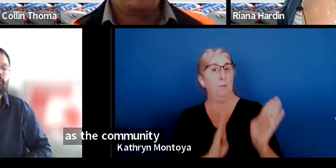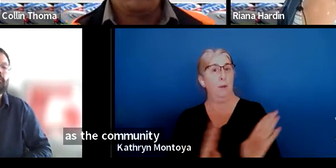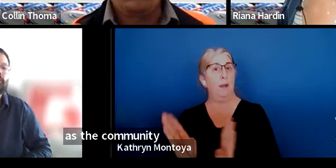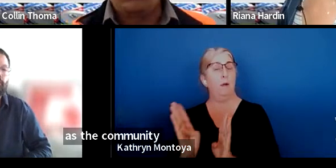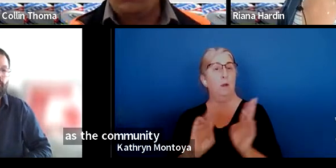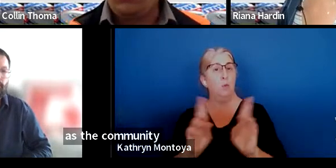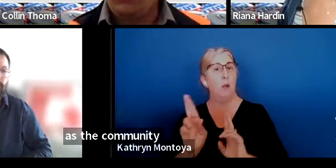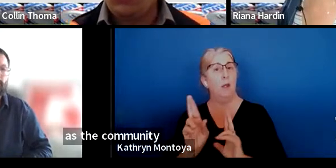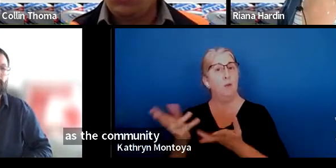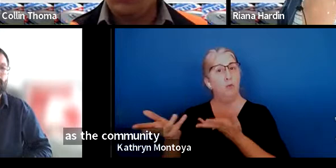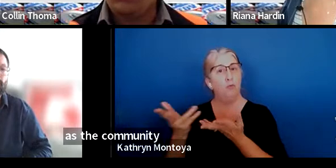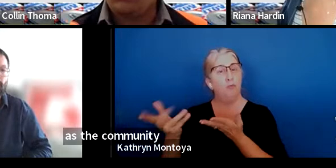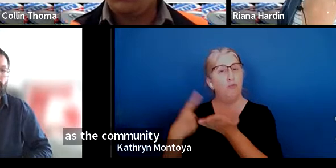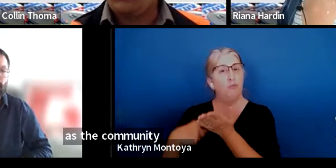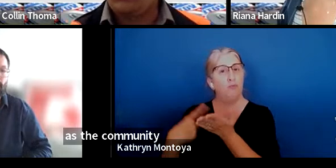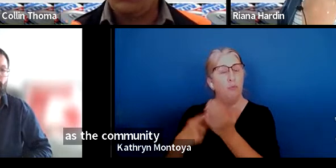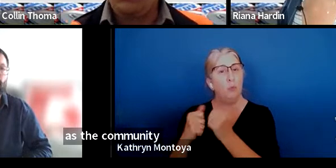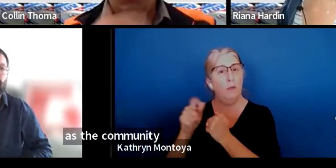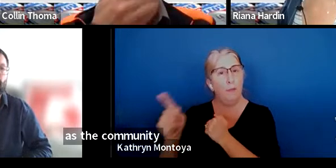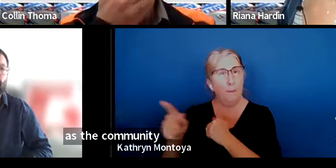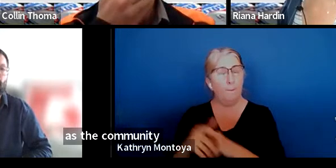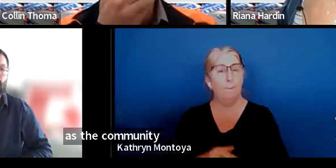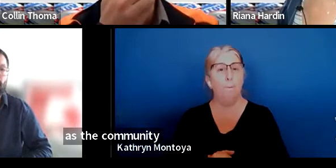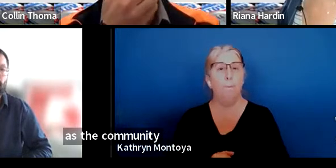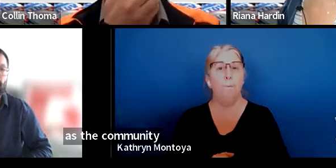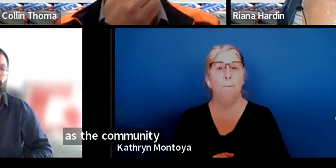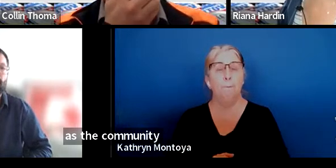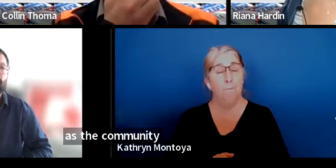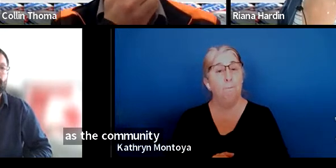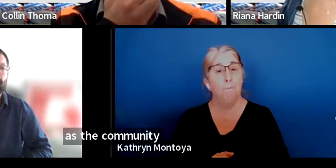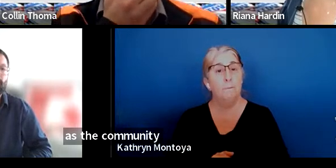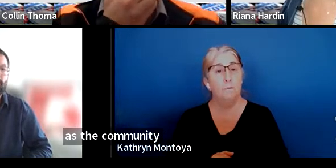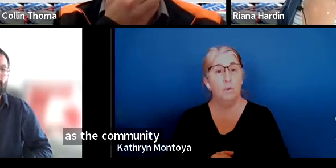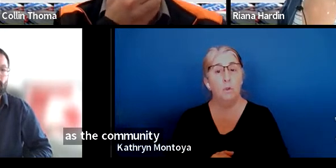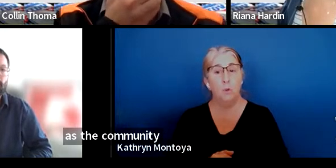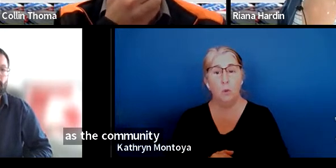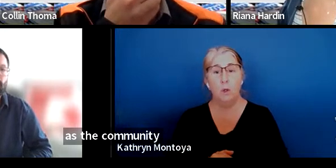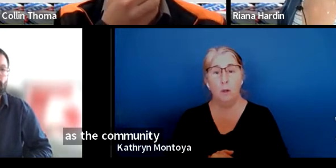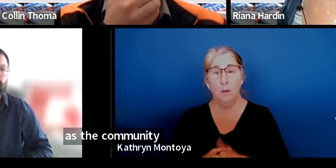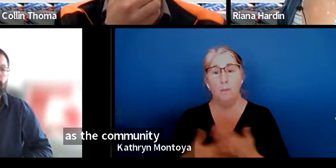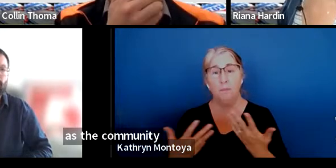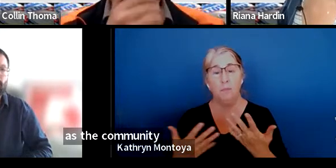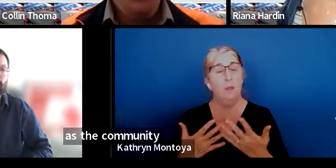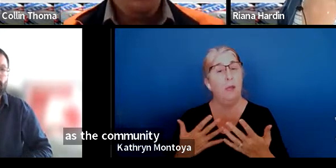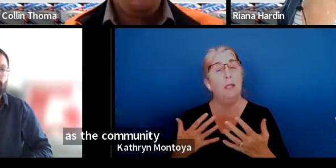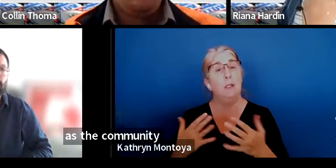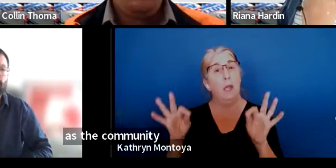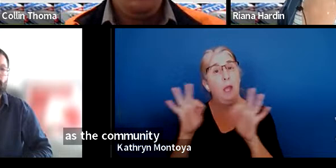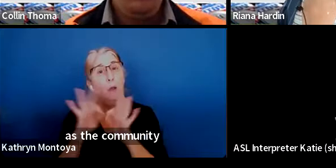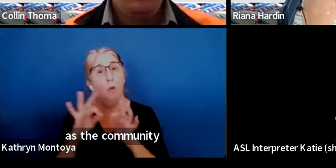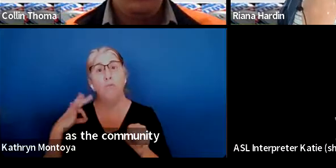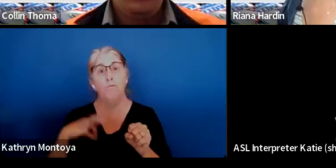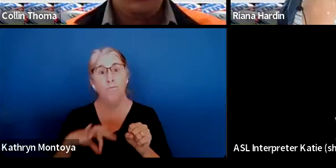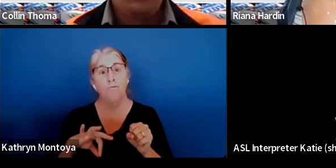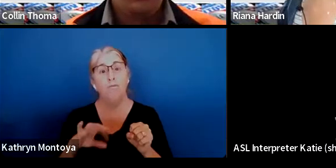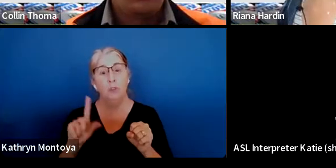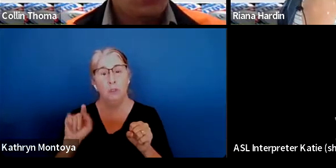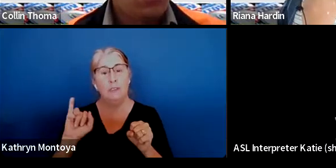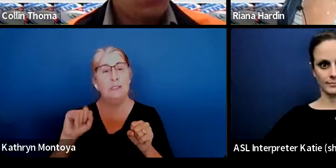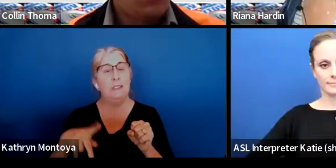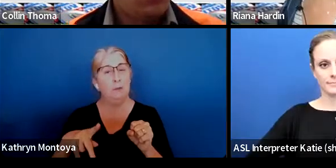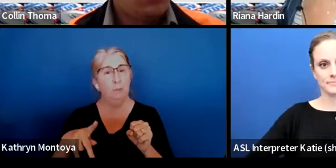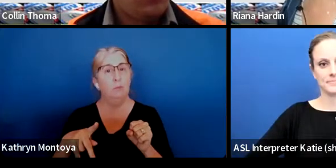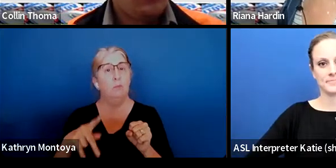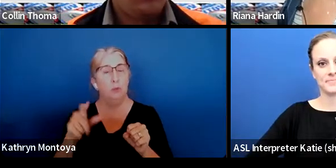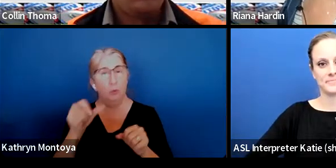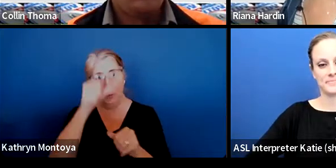this discussion and having this conversation with them. So you know, I mean, that's a really helpful tip to keep